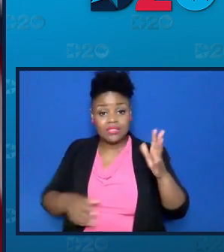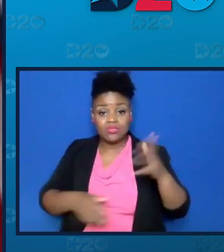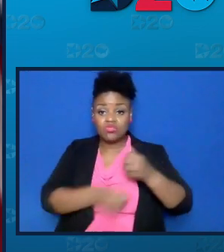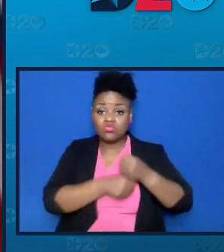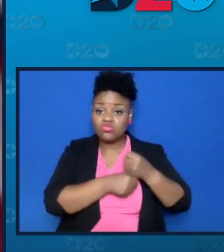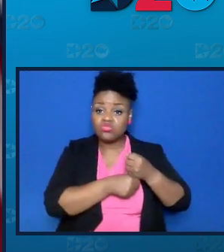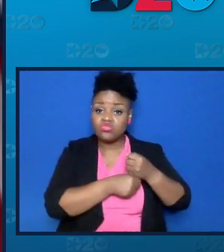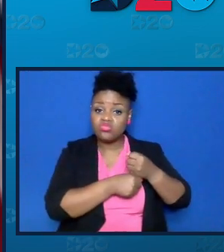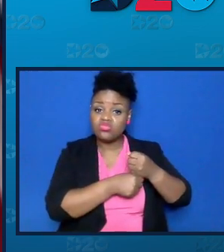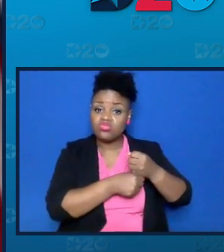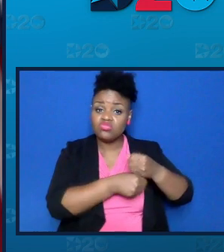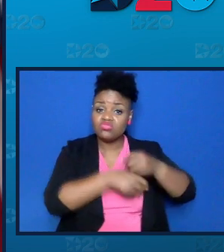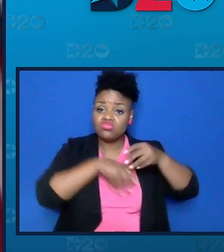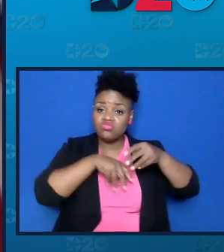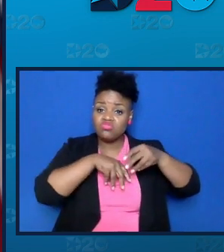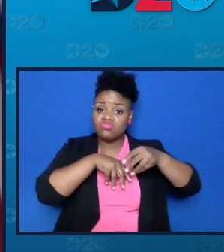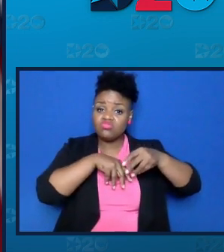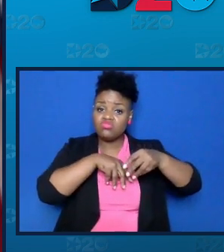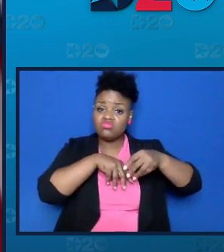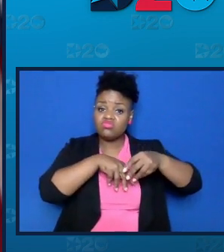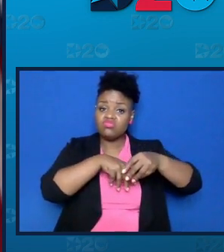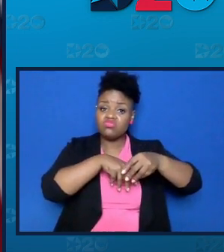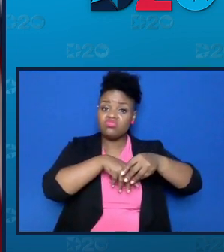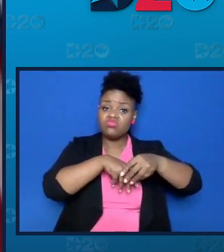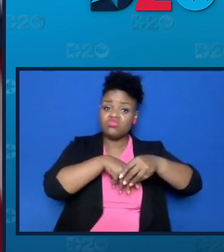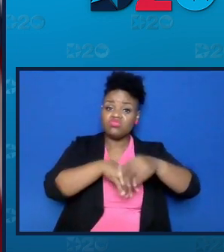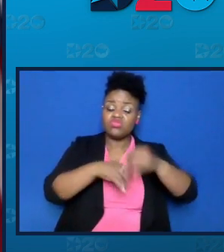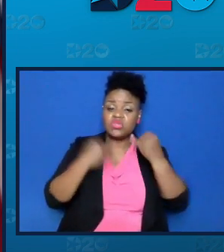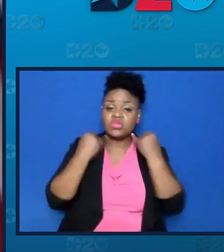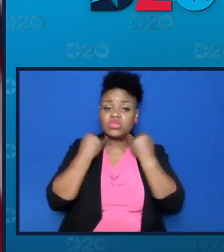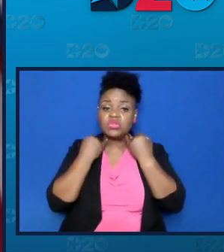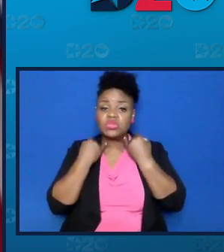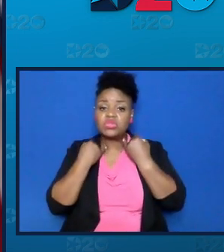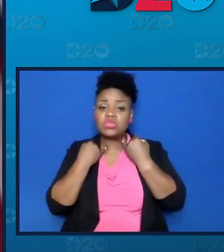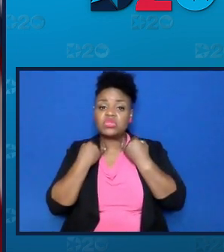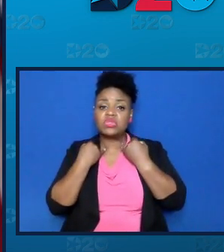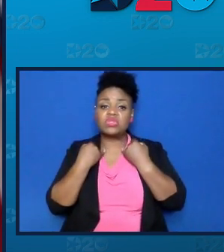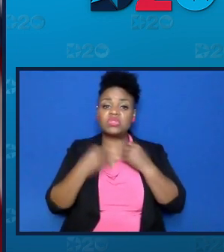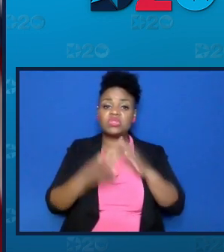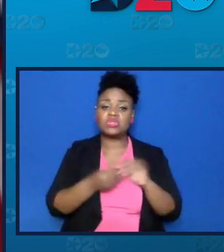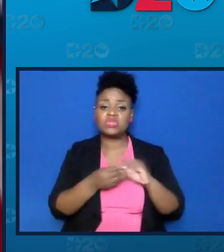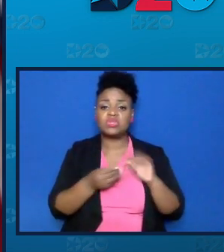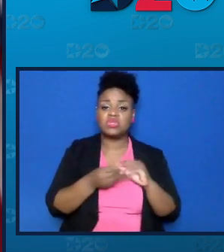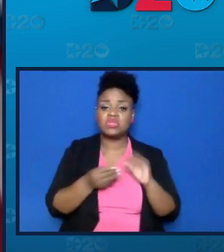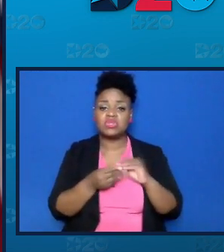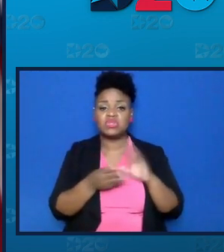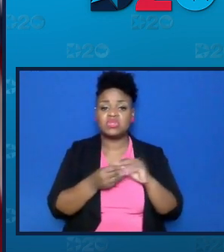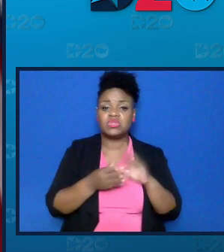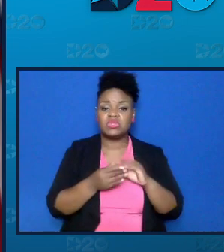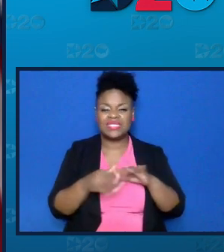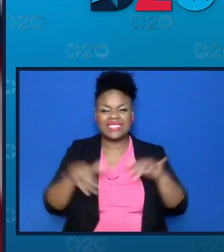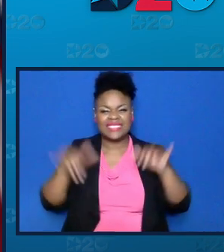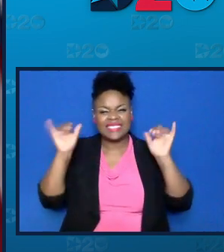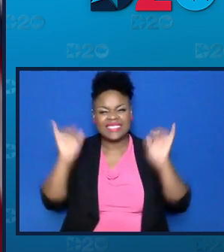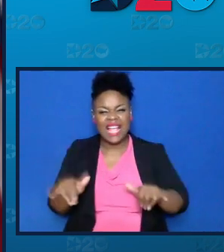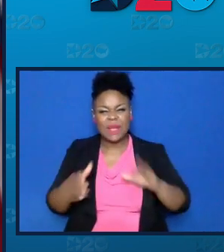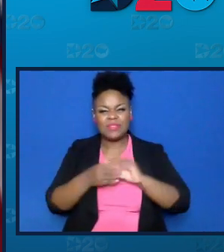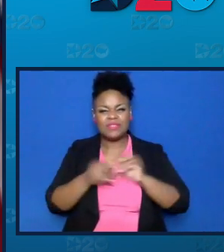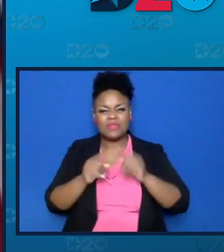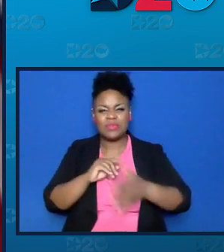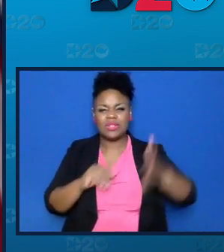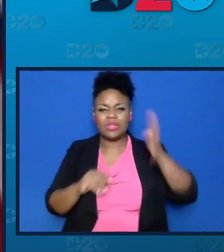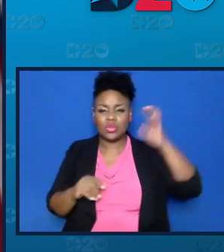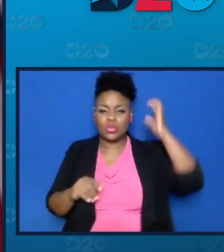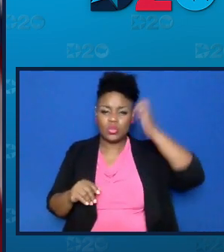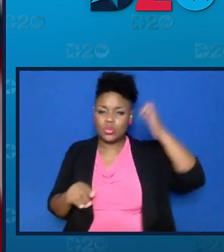spewing the same anti-Semitic bile heard across Europe in the 30s. Remember the